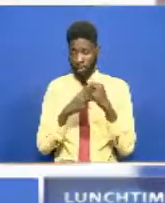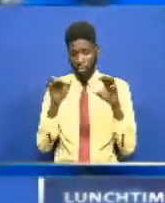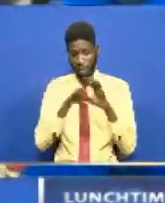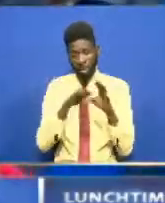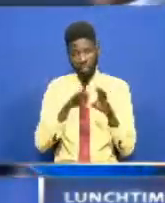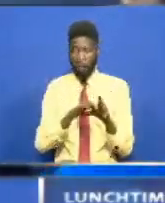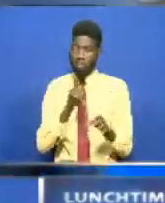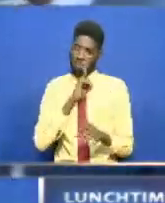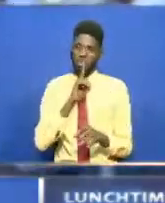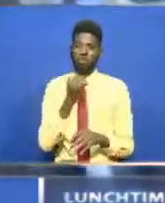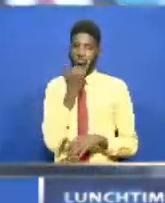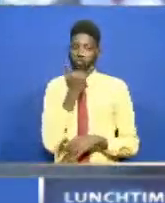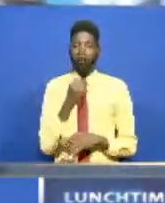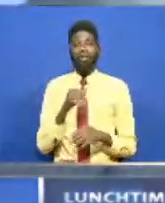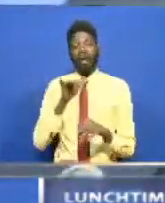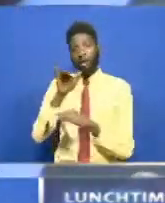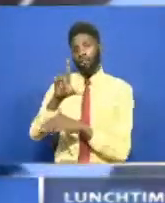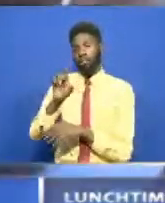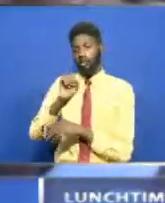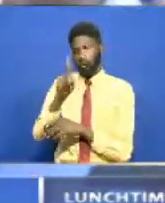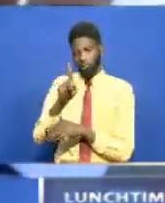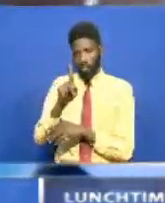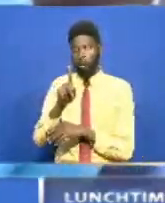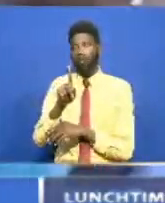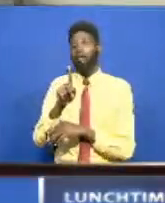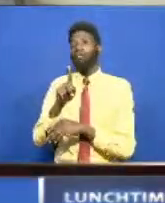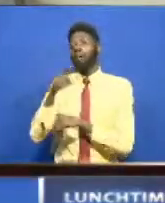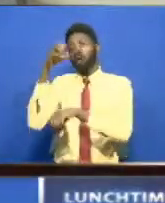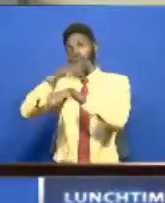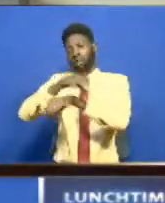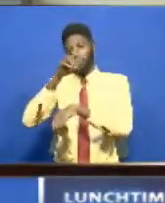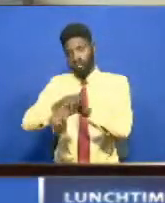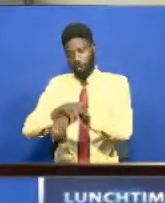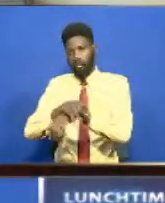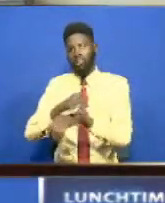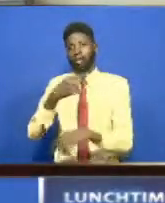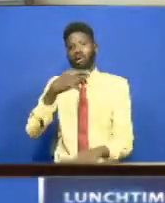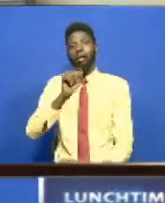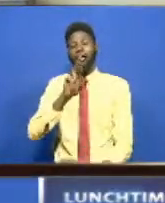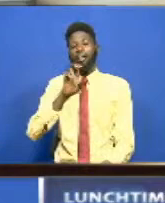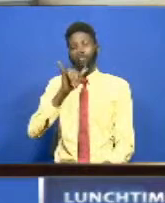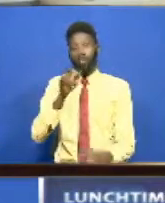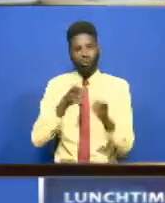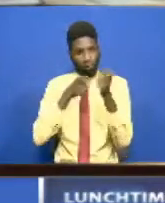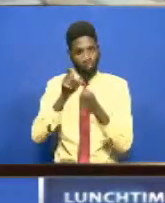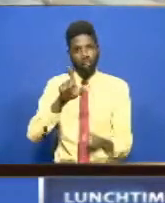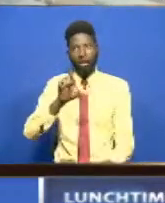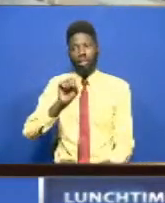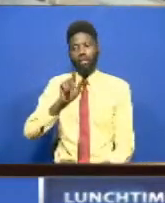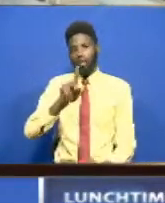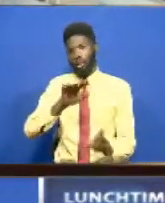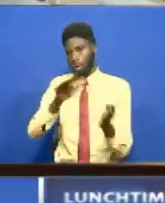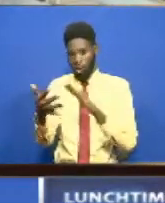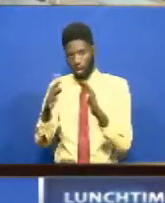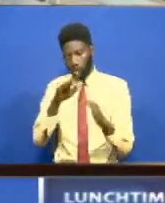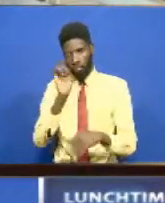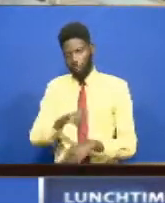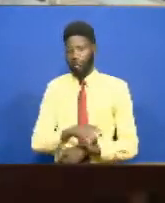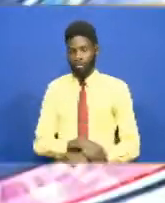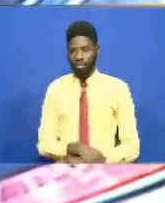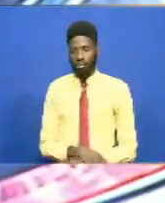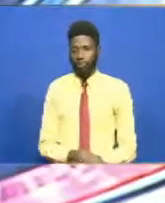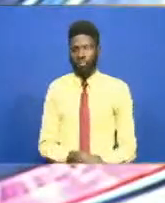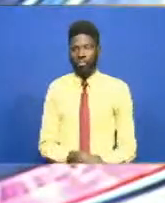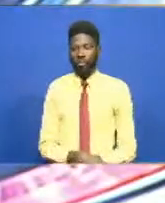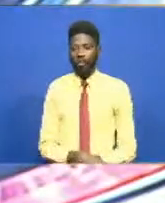counsel bar to intervene and advise Harvey on how to manage LSK. Yusuf Far, Channel One News.